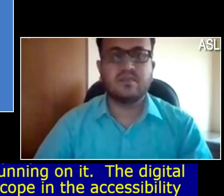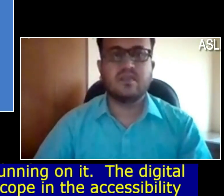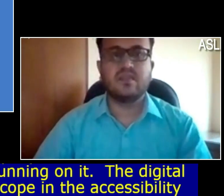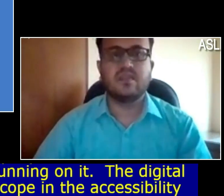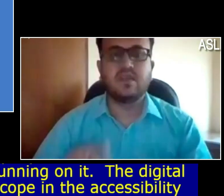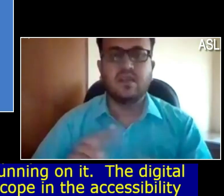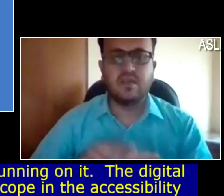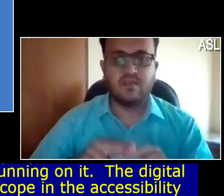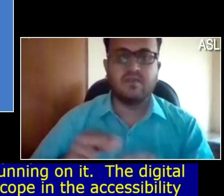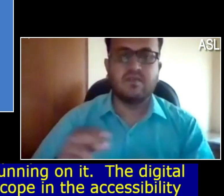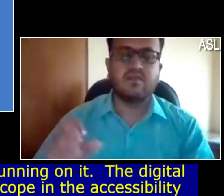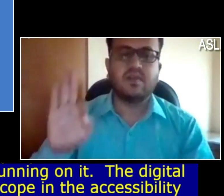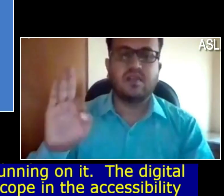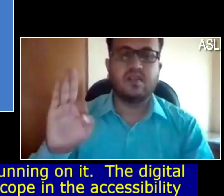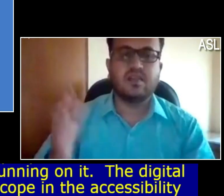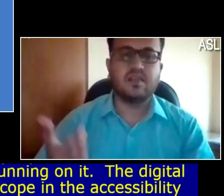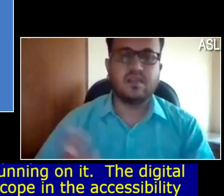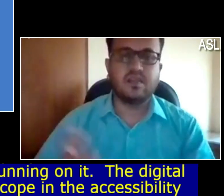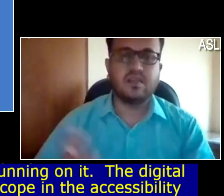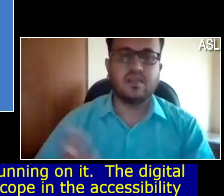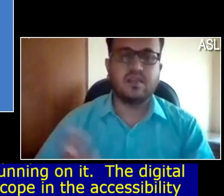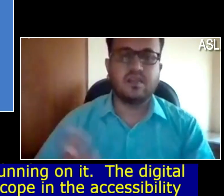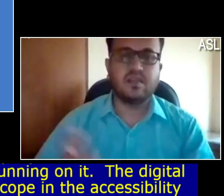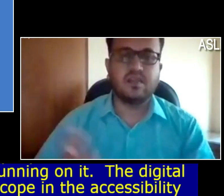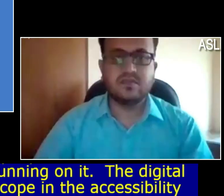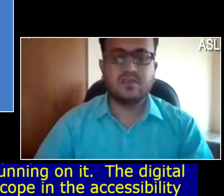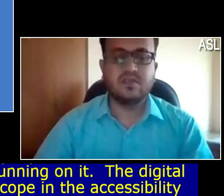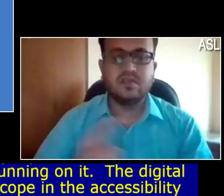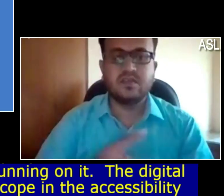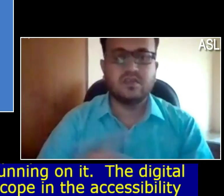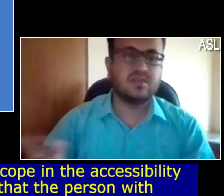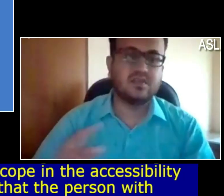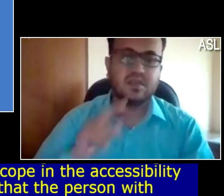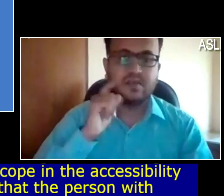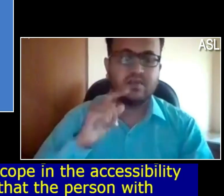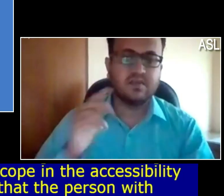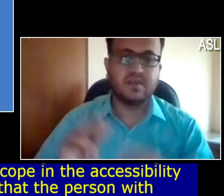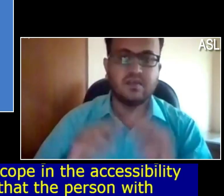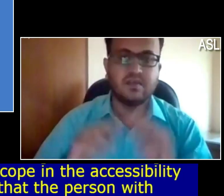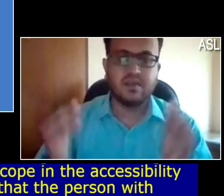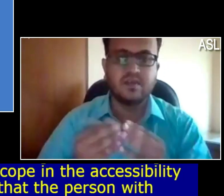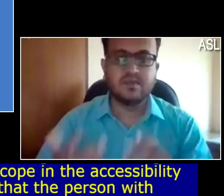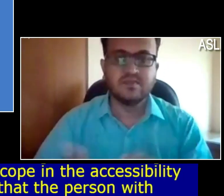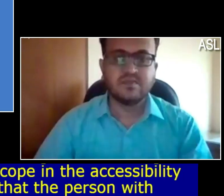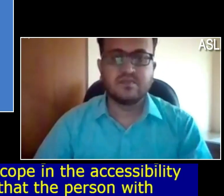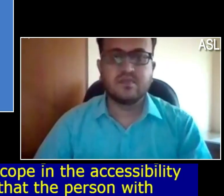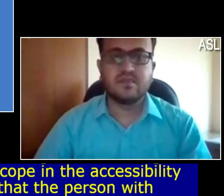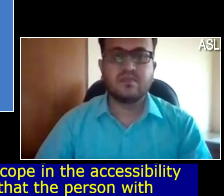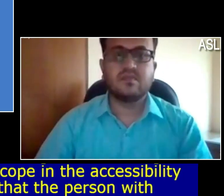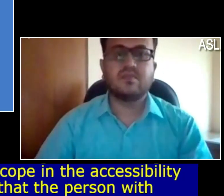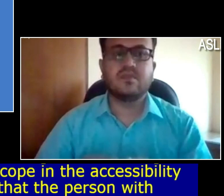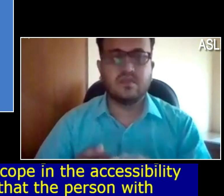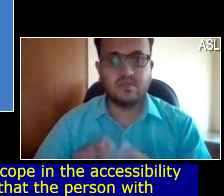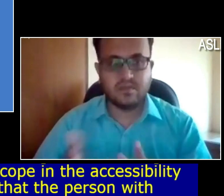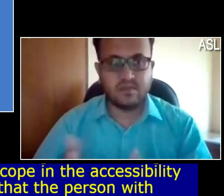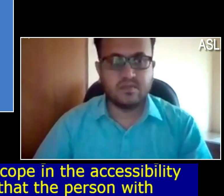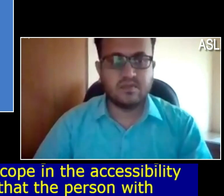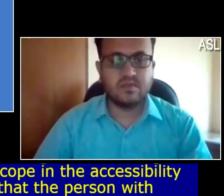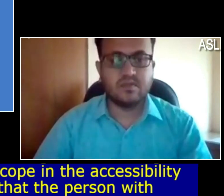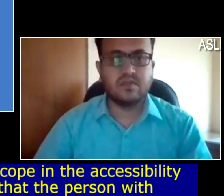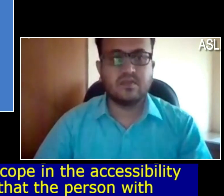the factor that the person with disabilities are also a user category who can have access to